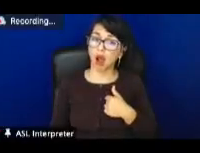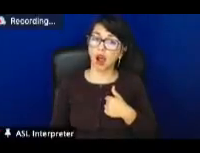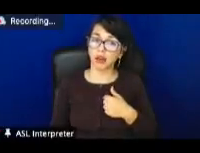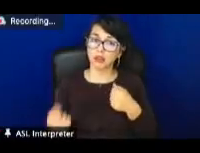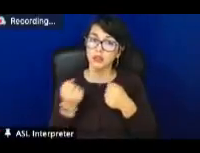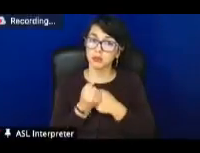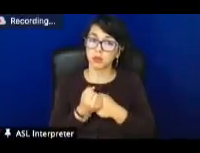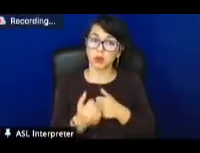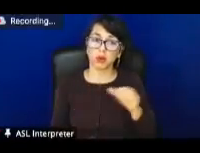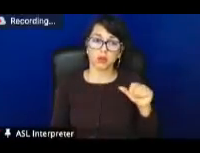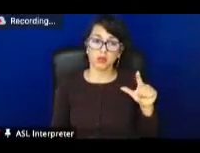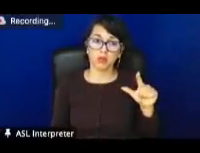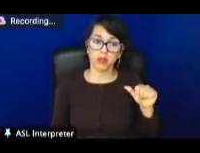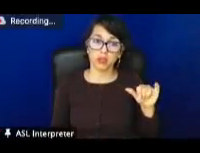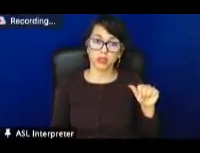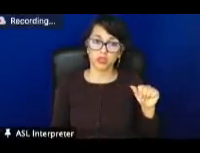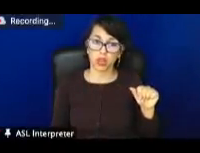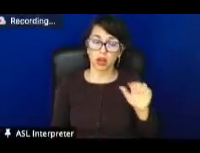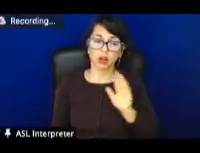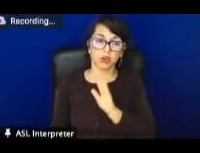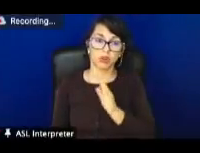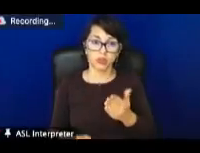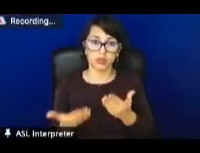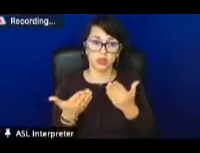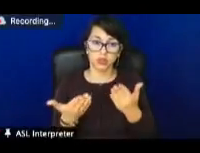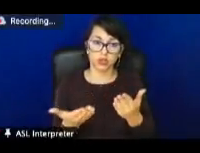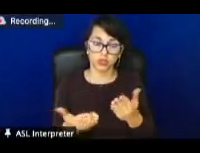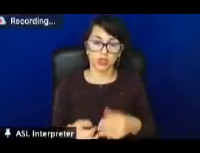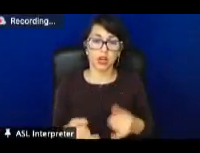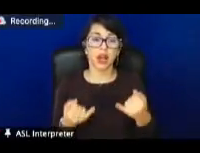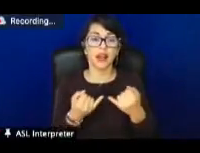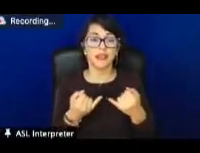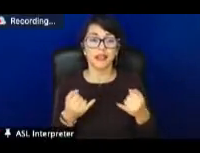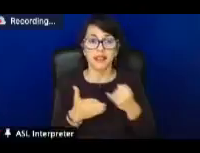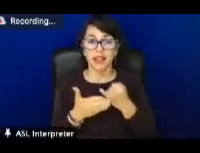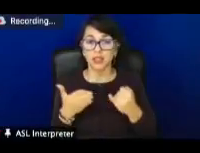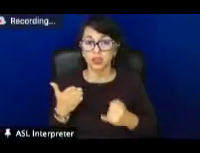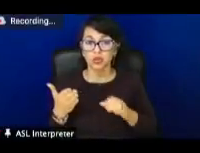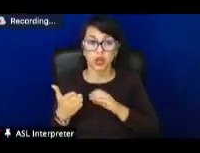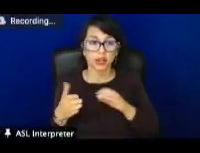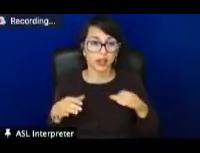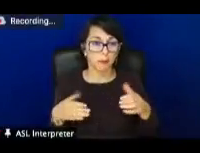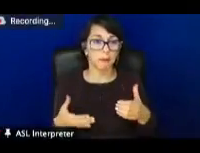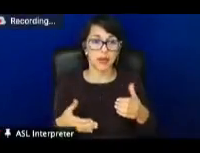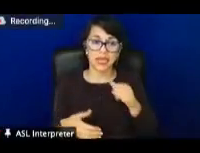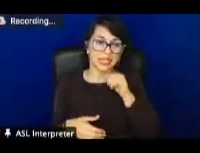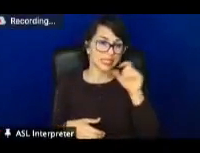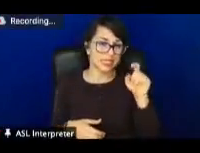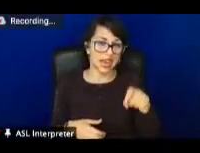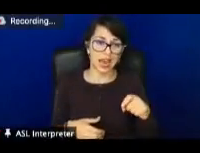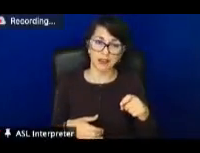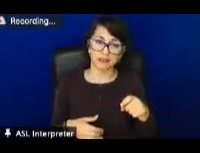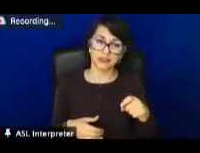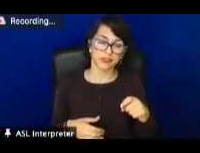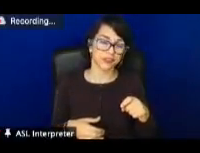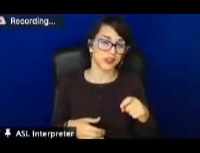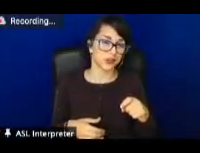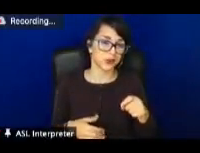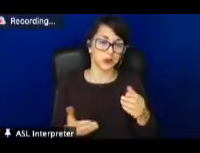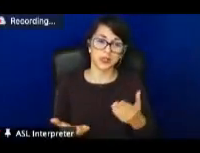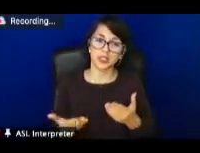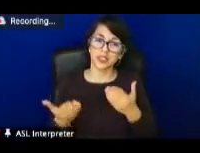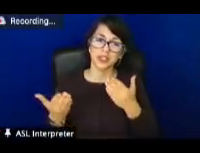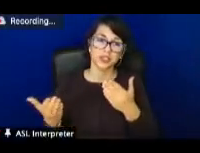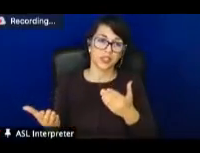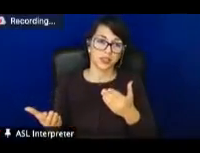suggestion that the line drawing committee doesn't need to bring it back through this committee. We can just bring it directly